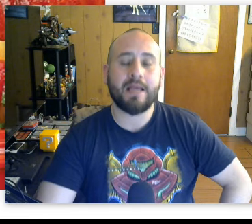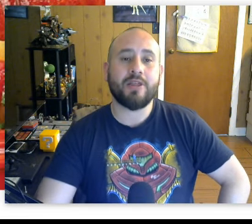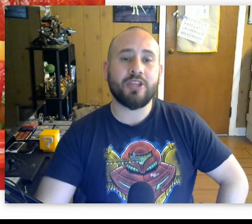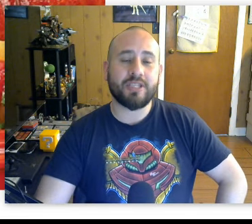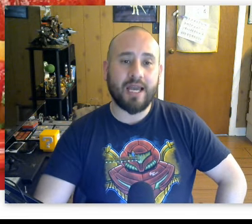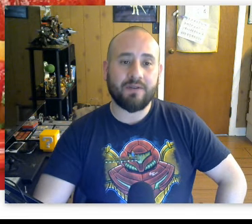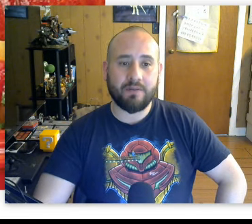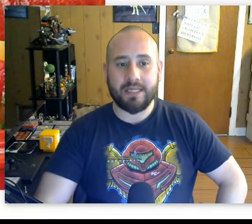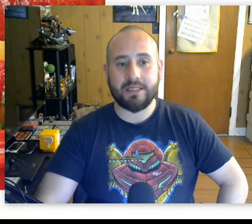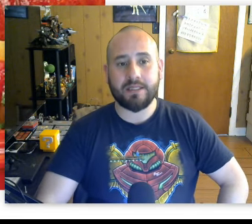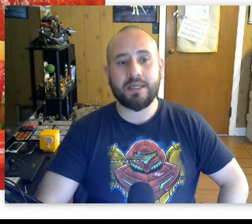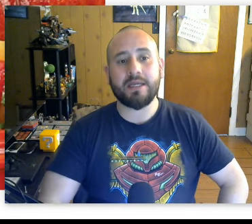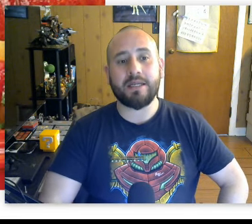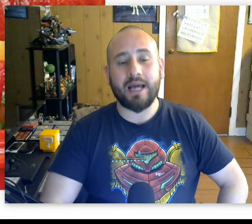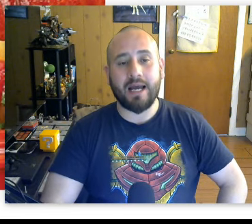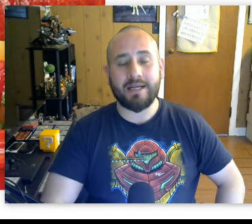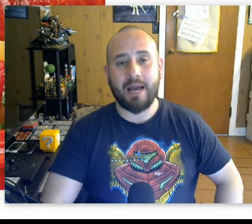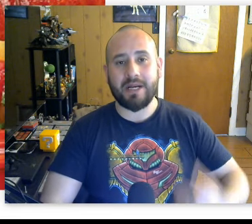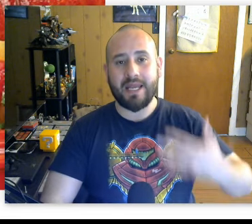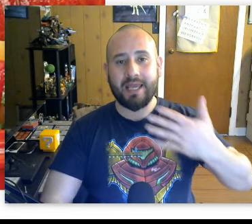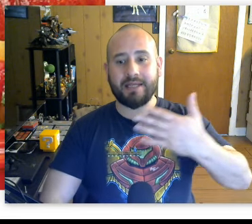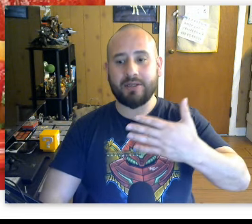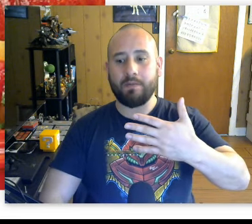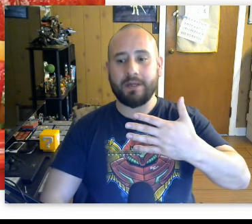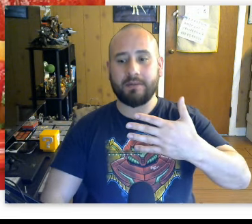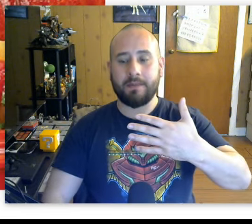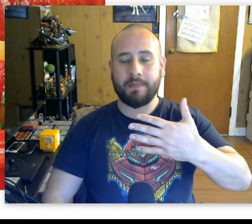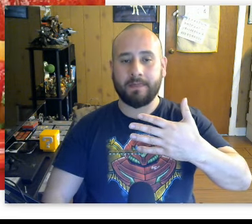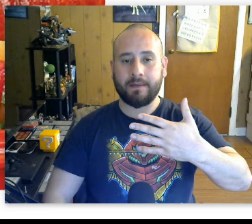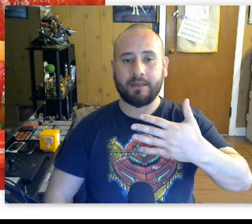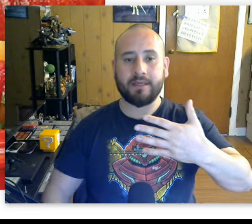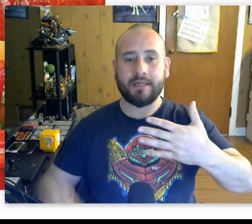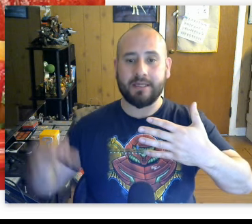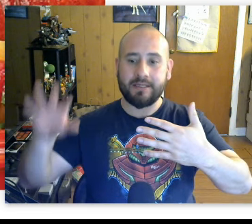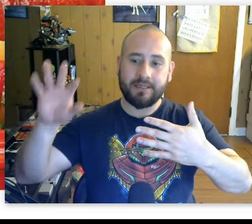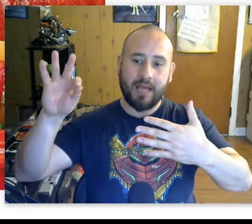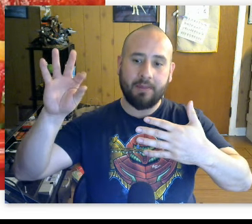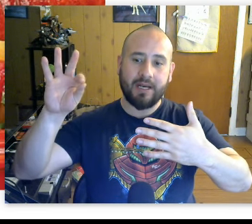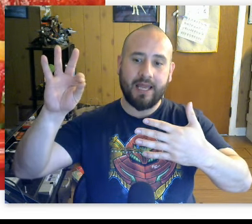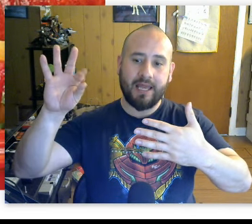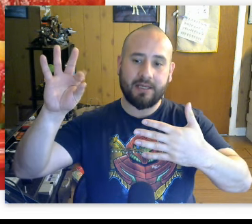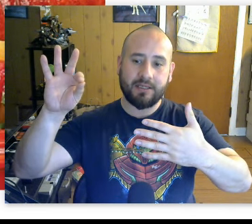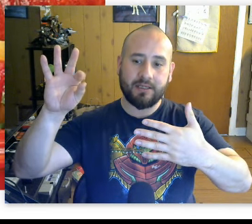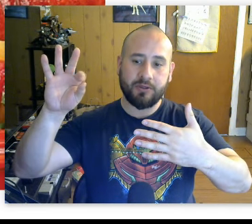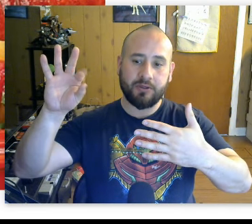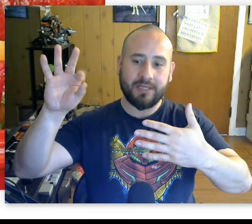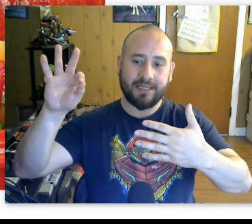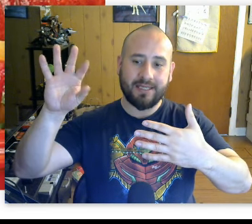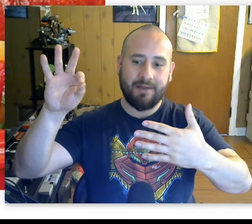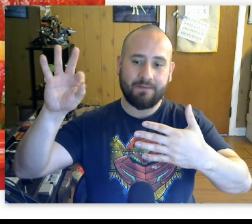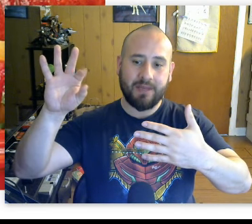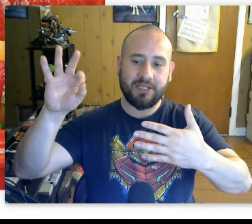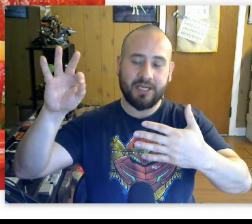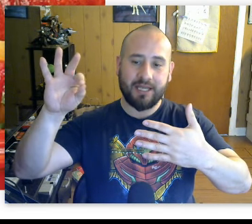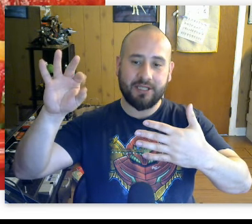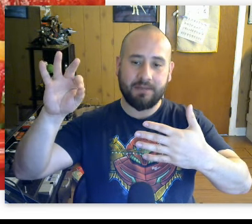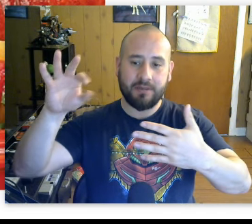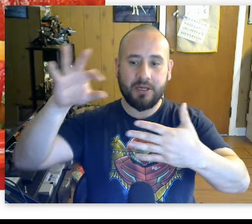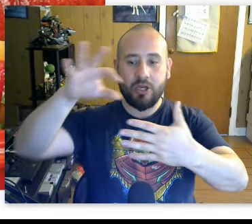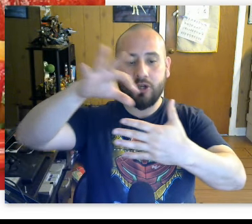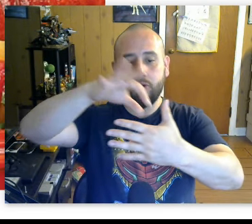The sign for meat. Non-dominant hand is open. Dominant hand, we'll use like this F pinching